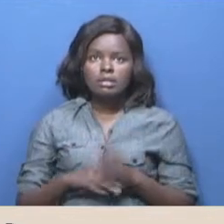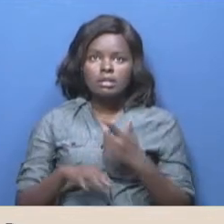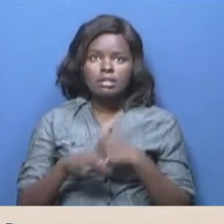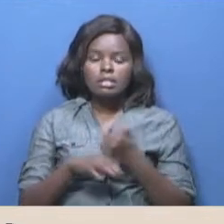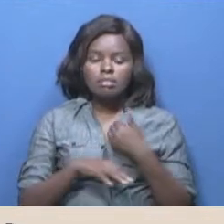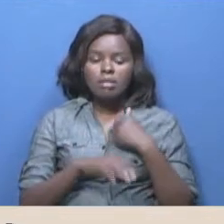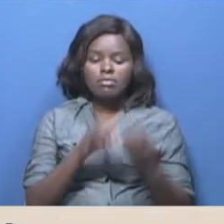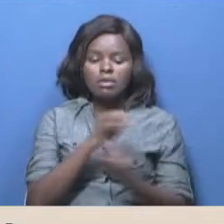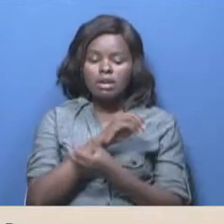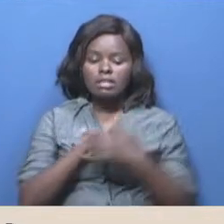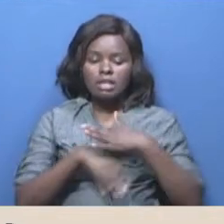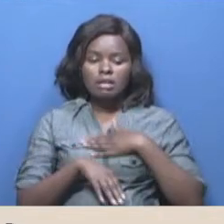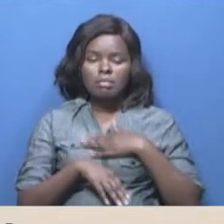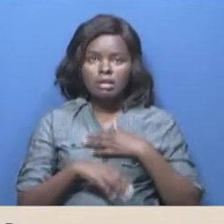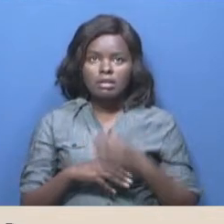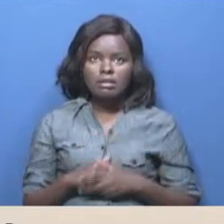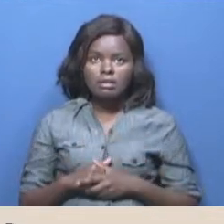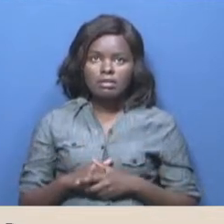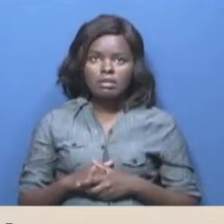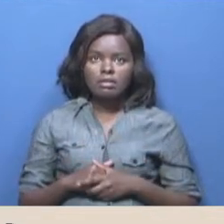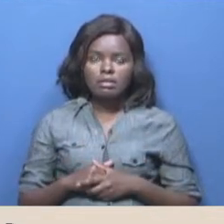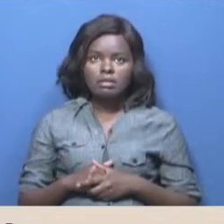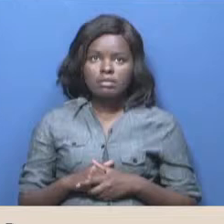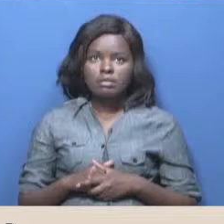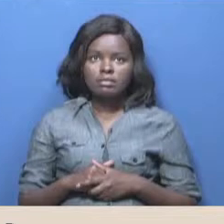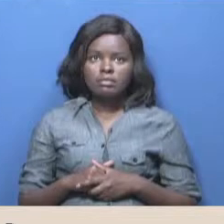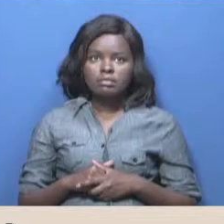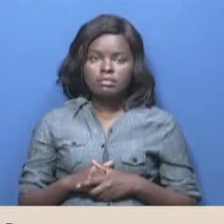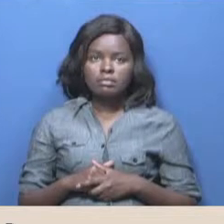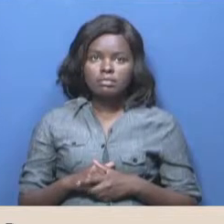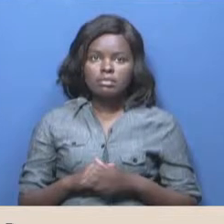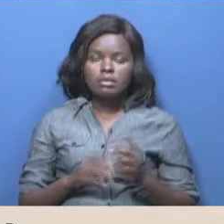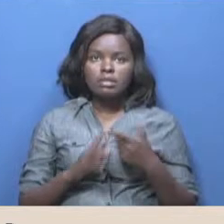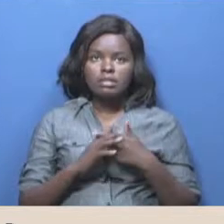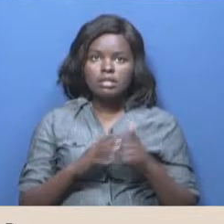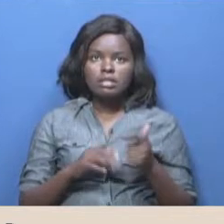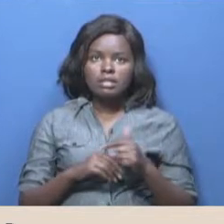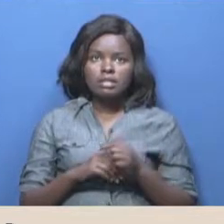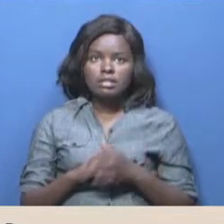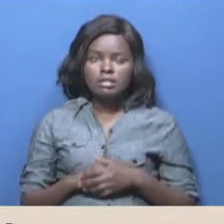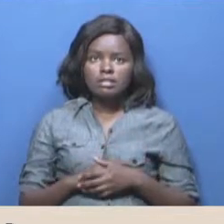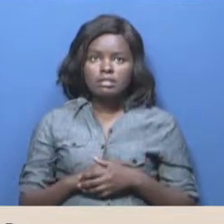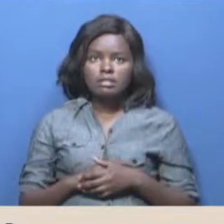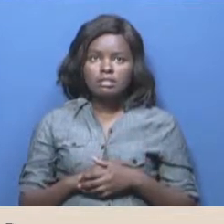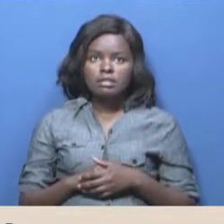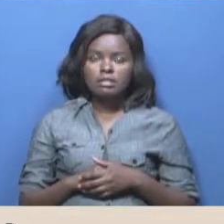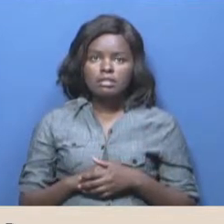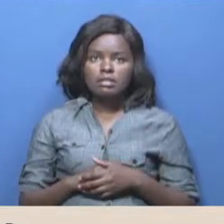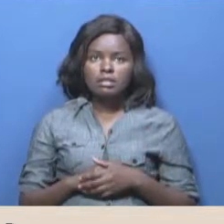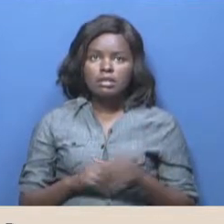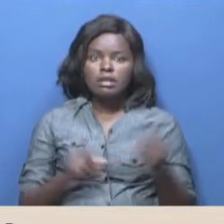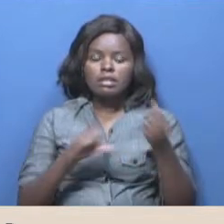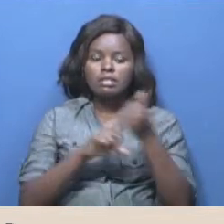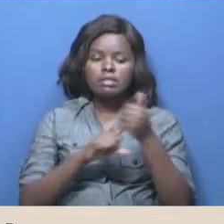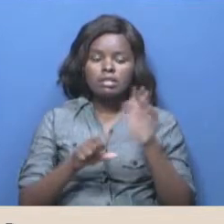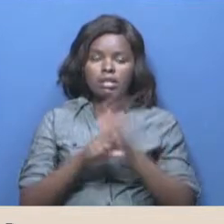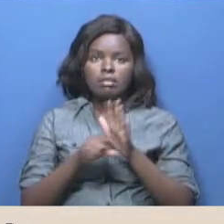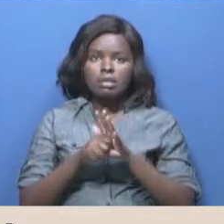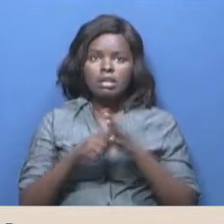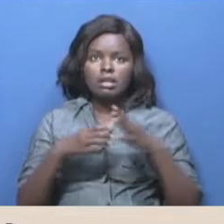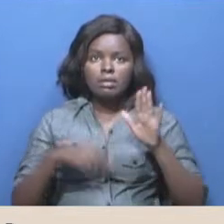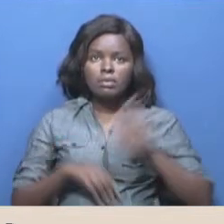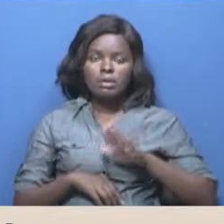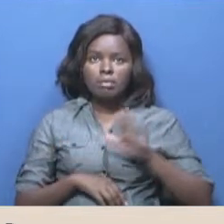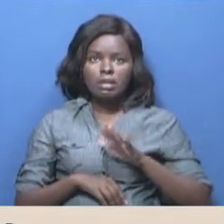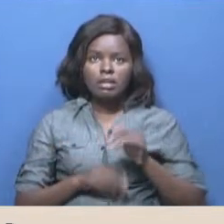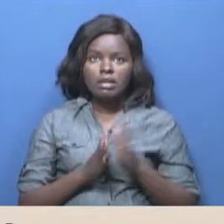my counseling and my healing, I started Pearls and Treasures Trust to reach out to many other post-abortive women, and I